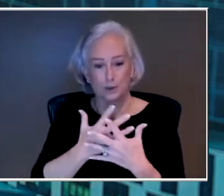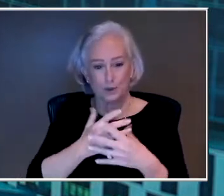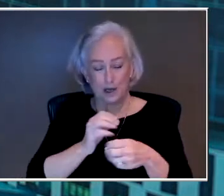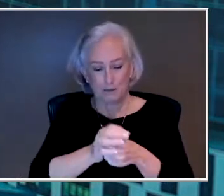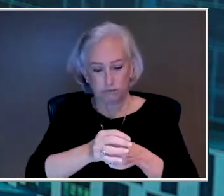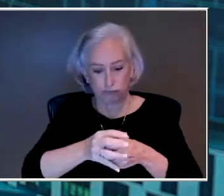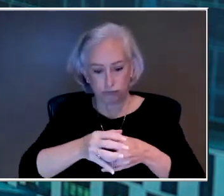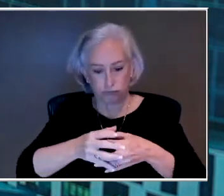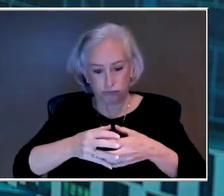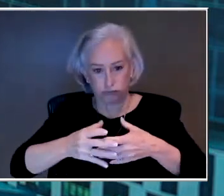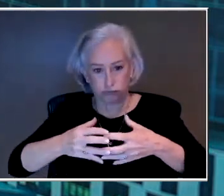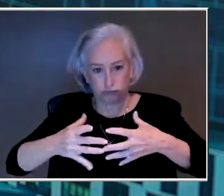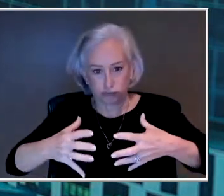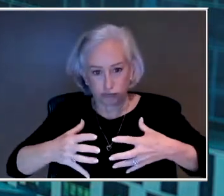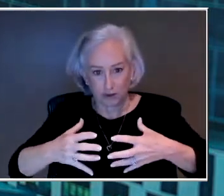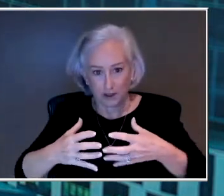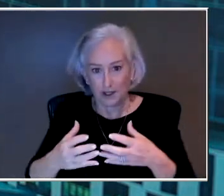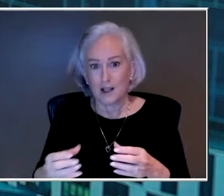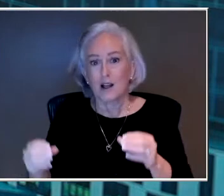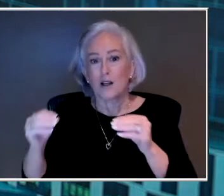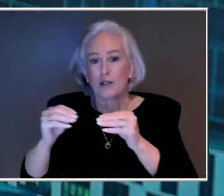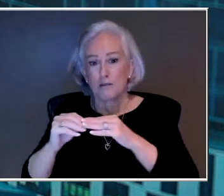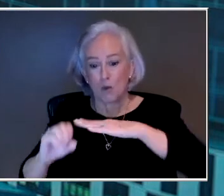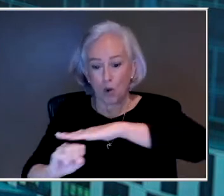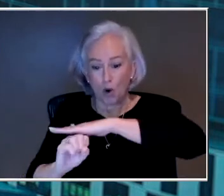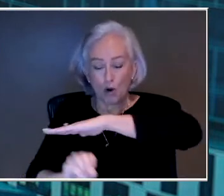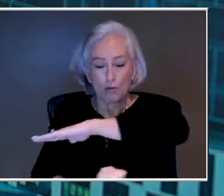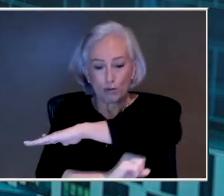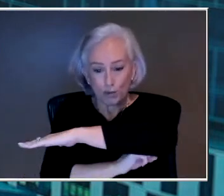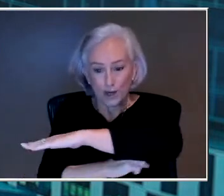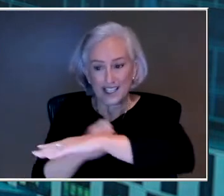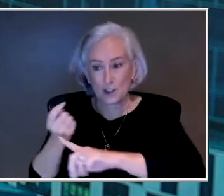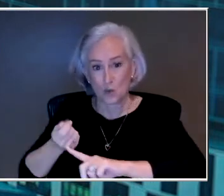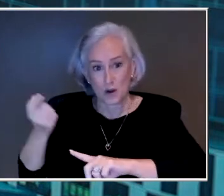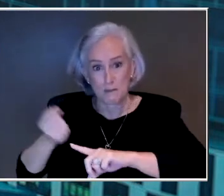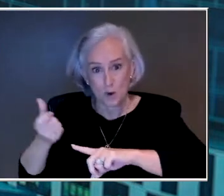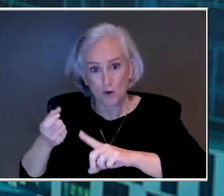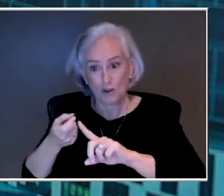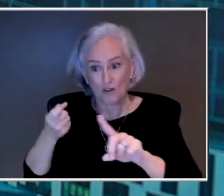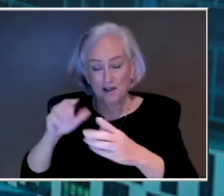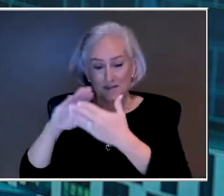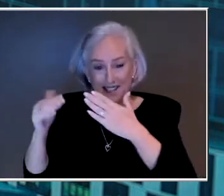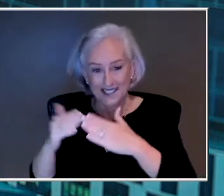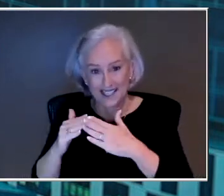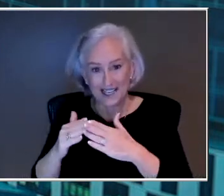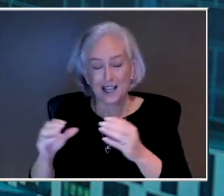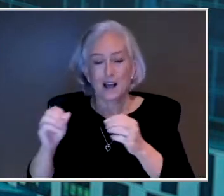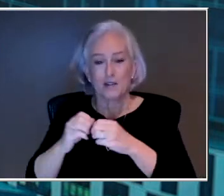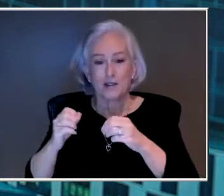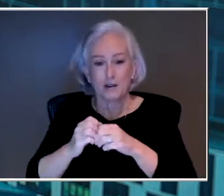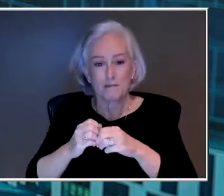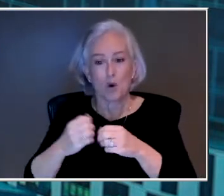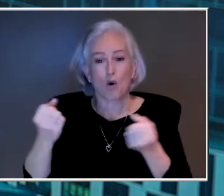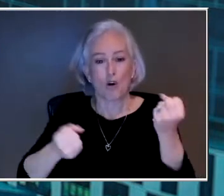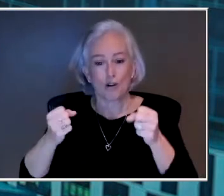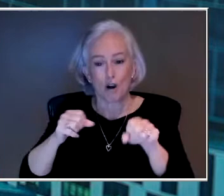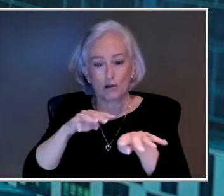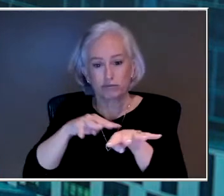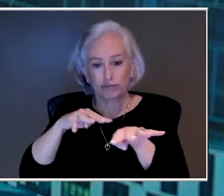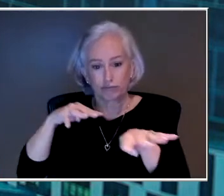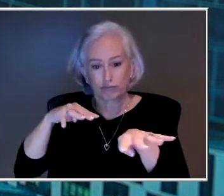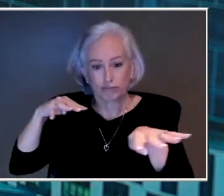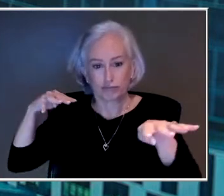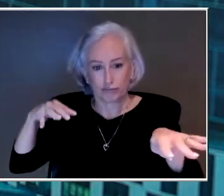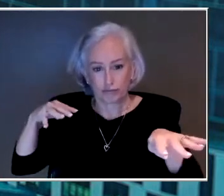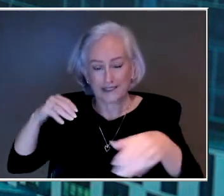bridges that are taken out, traffic can build up in the arm. So we've got to figure out a way to reroute traffic or cause detours. And that's